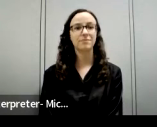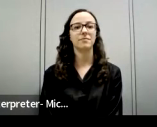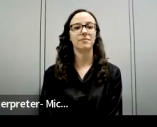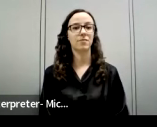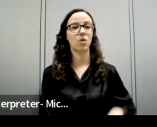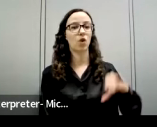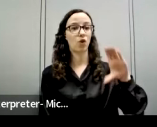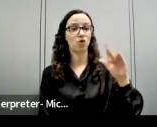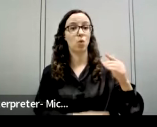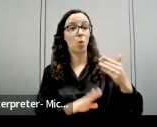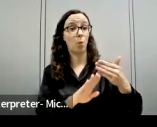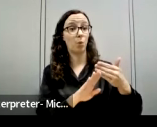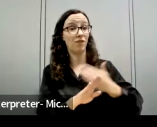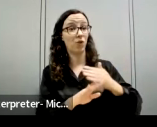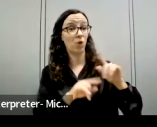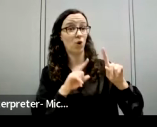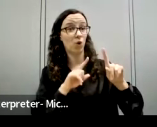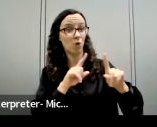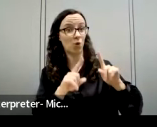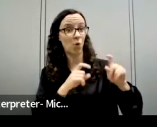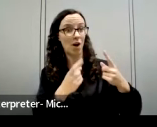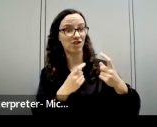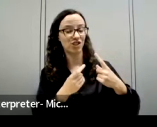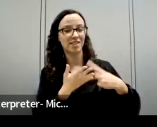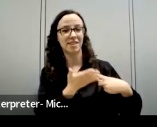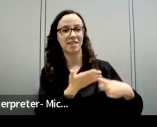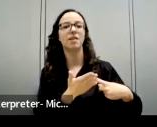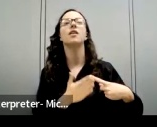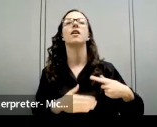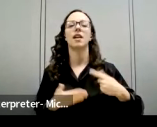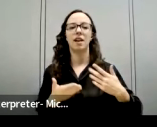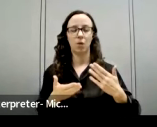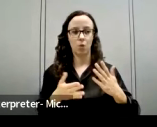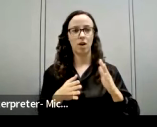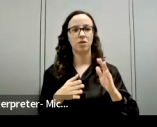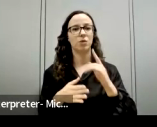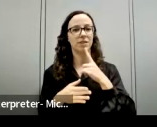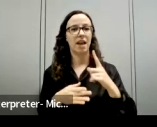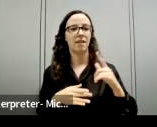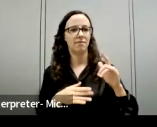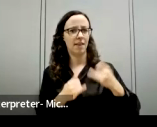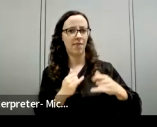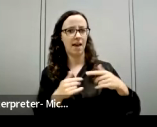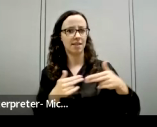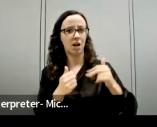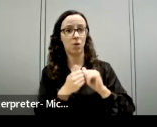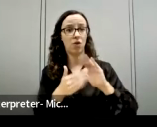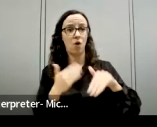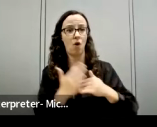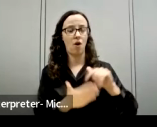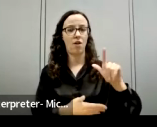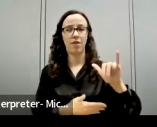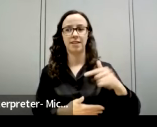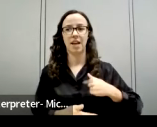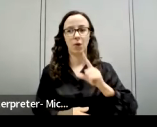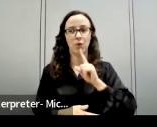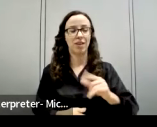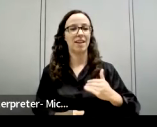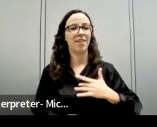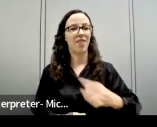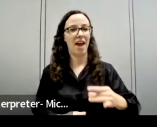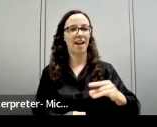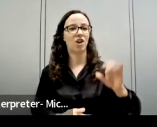Before questions and discussions, I will say that from the last slide with all the different links, I personally really like using the Creative Commons